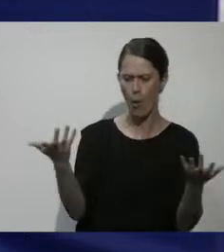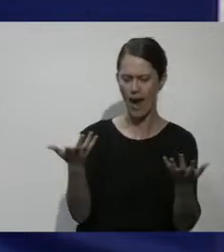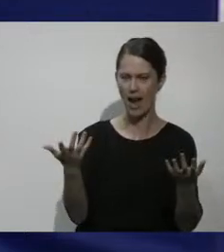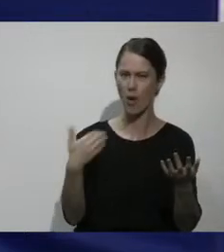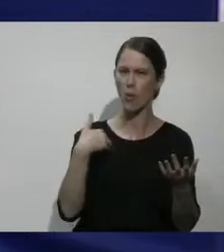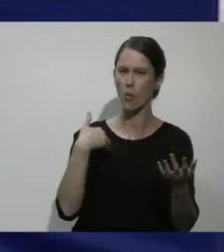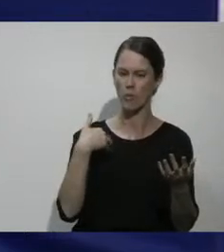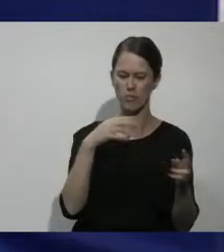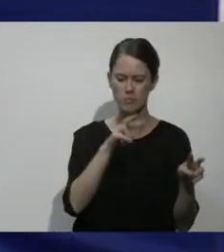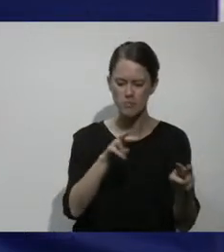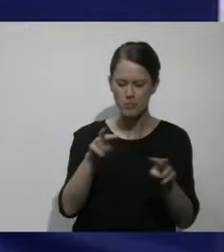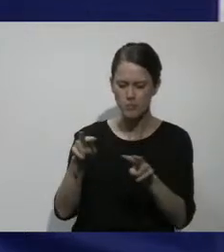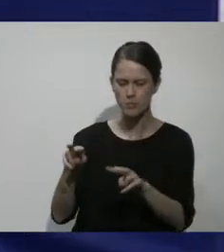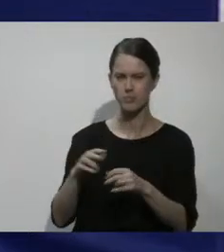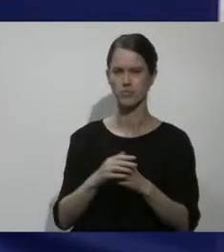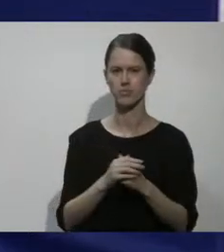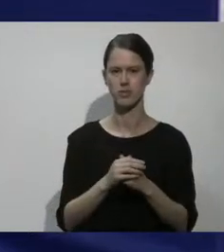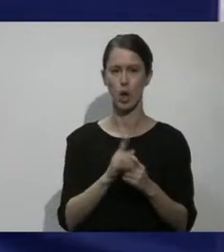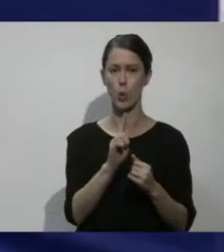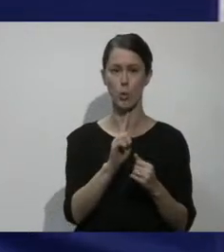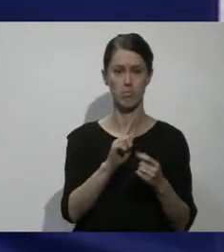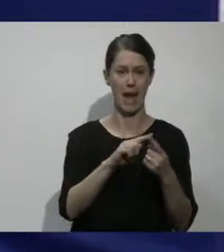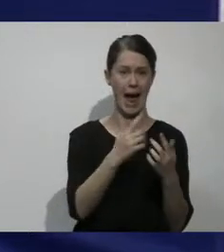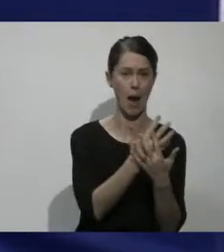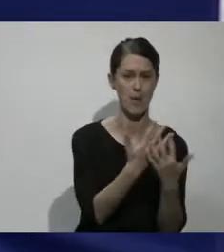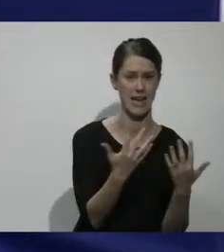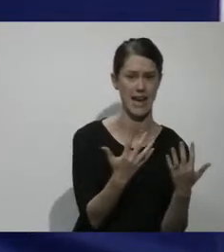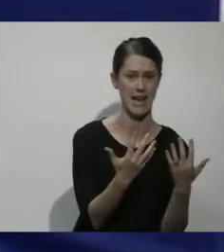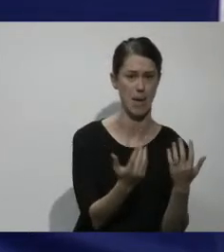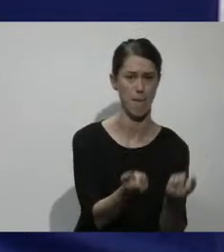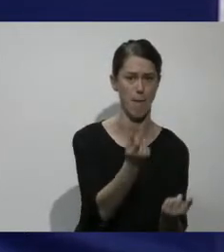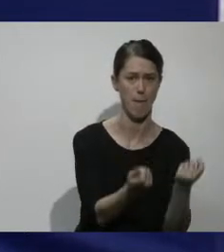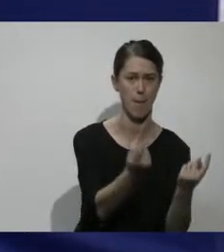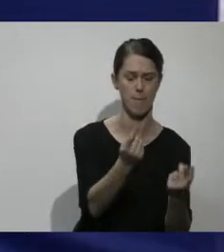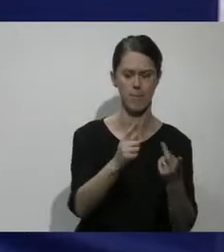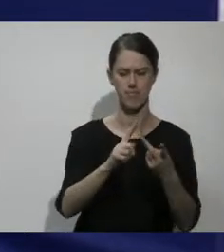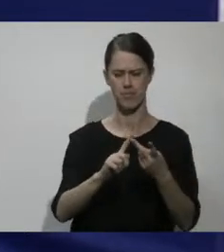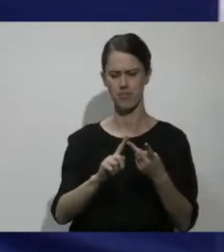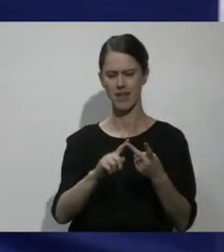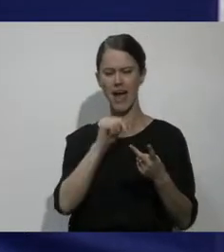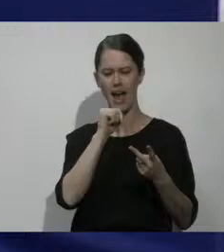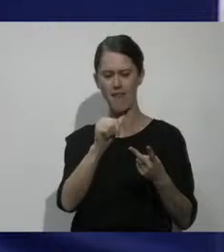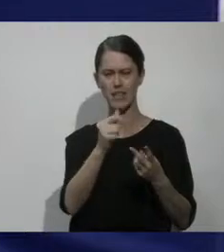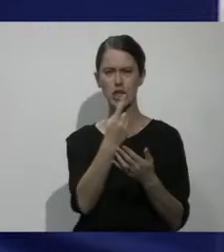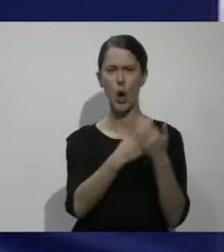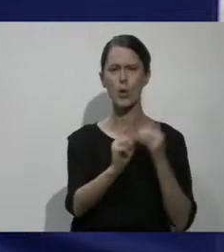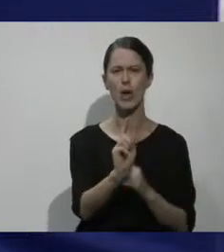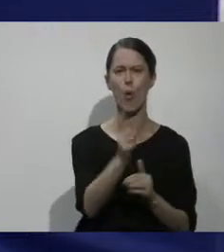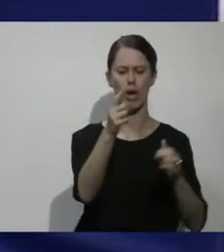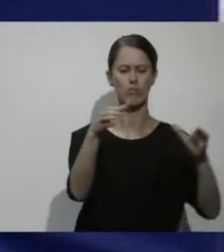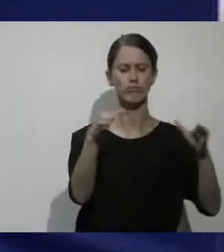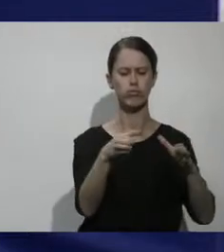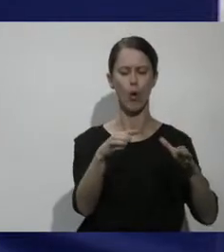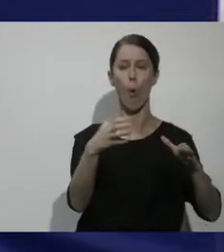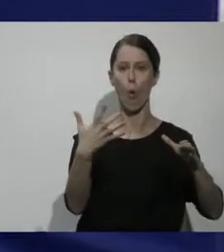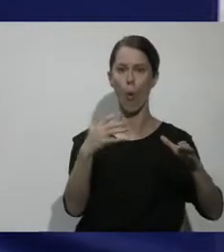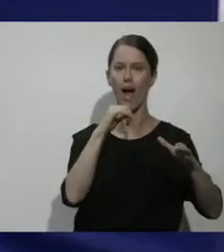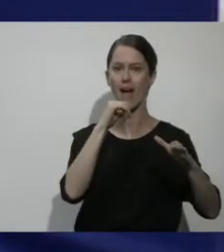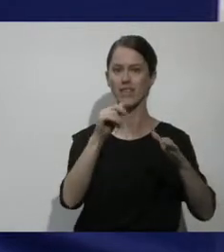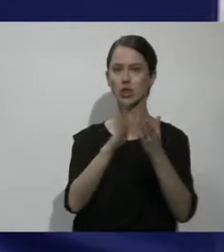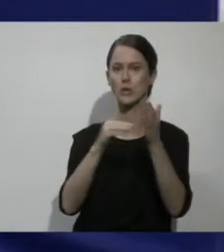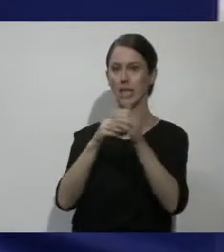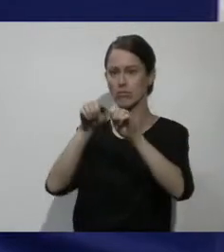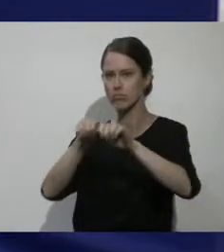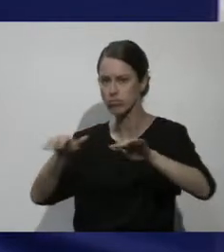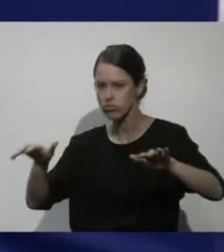the number, and also whether there is geographical containment, and or whether those cases and or their